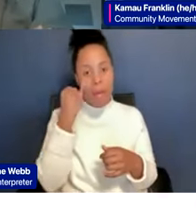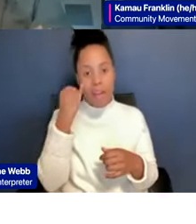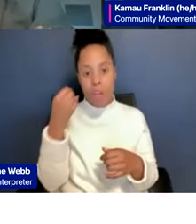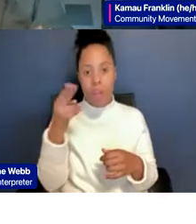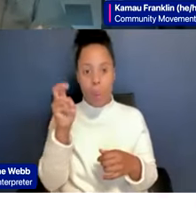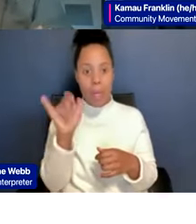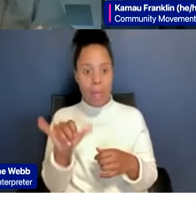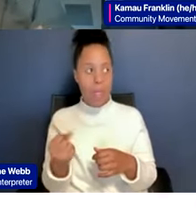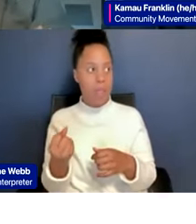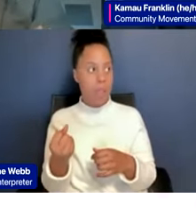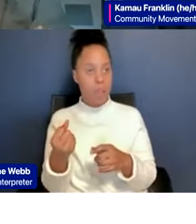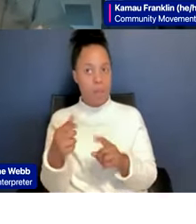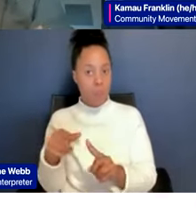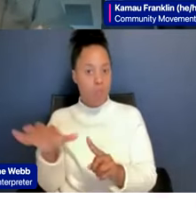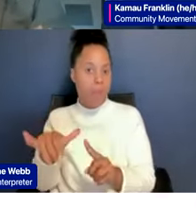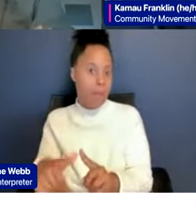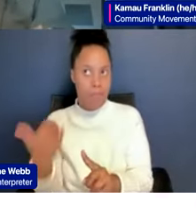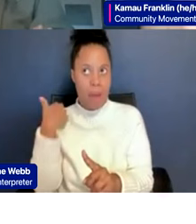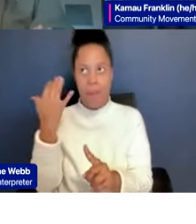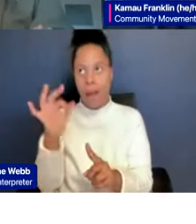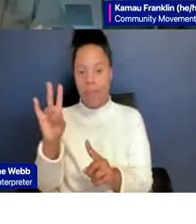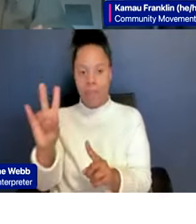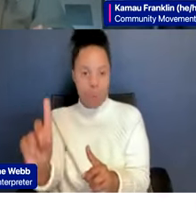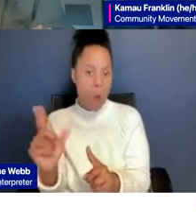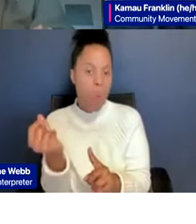internet back in 1971.